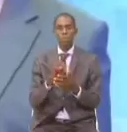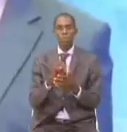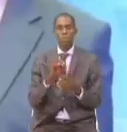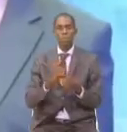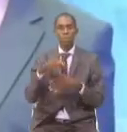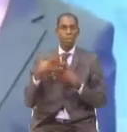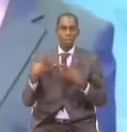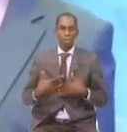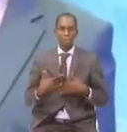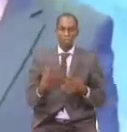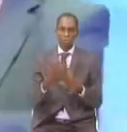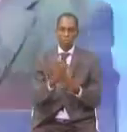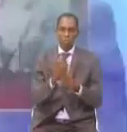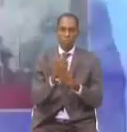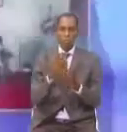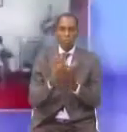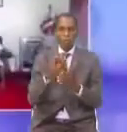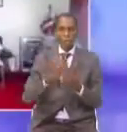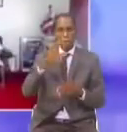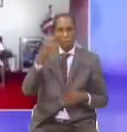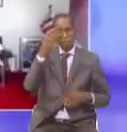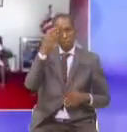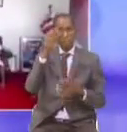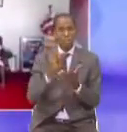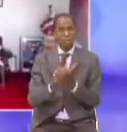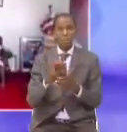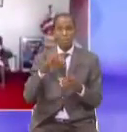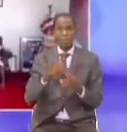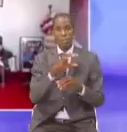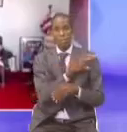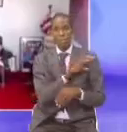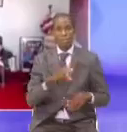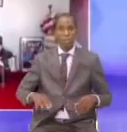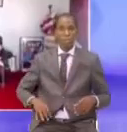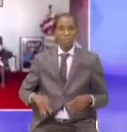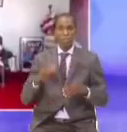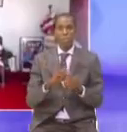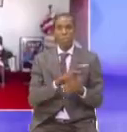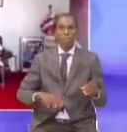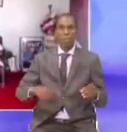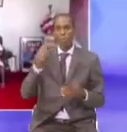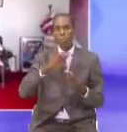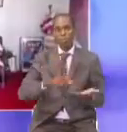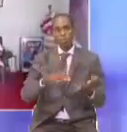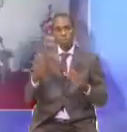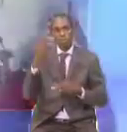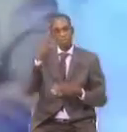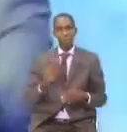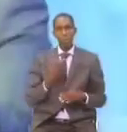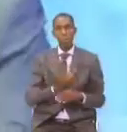Hold that in your mind. That in Christ, the Christ who died for us, in Christ,